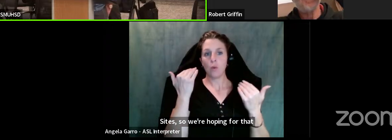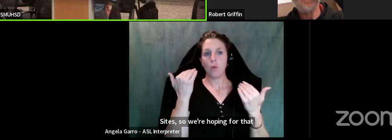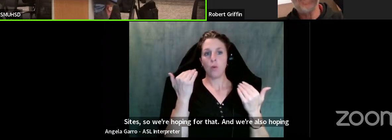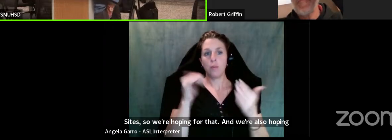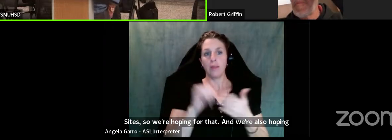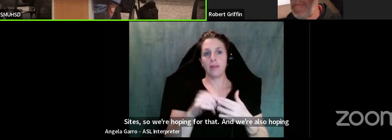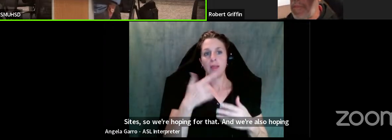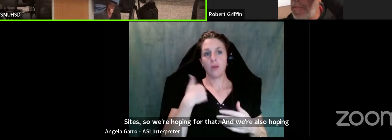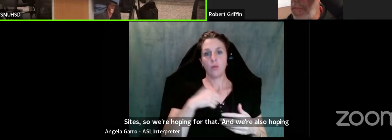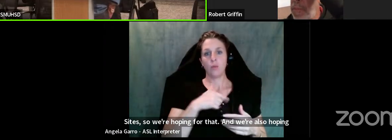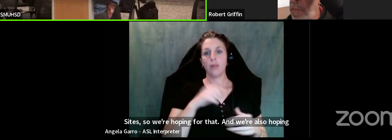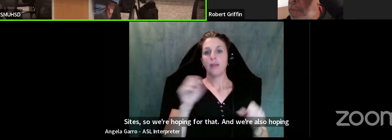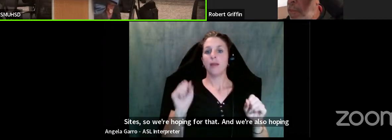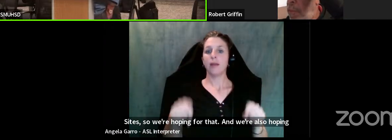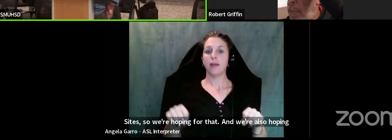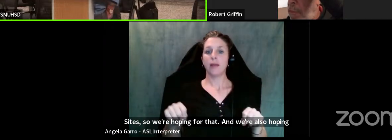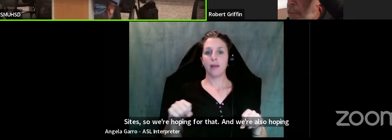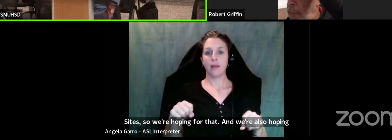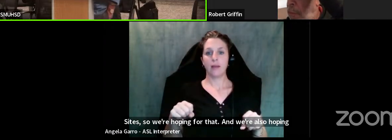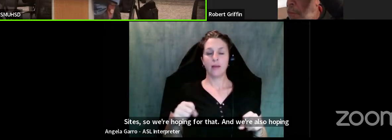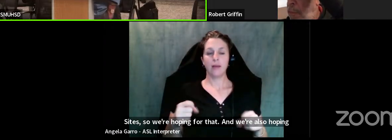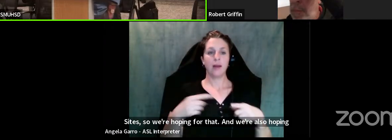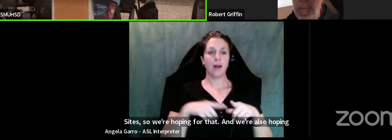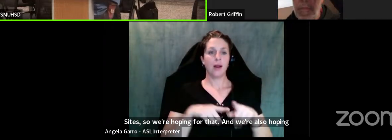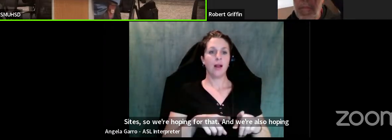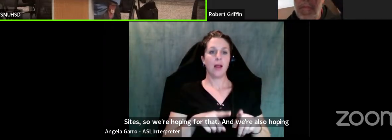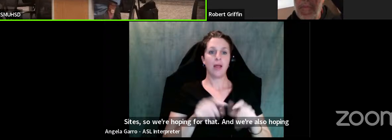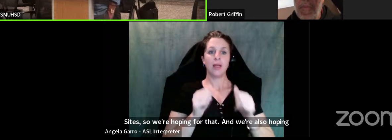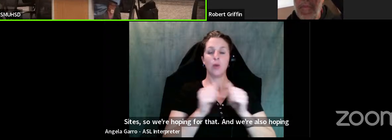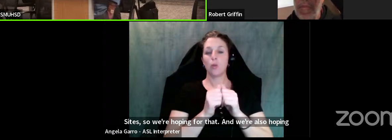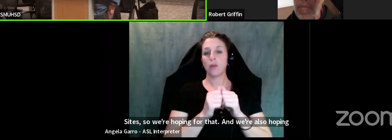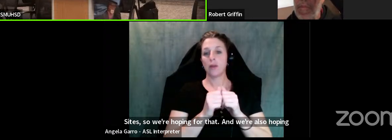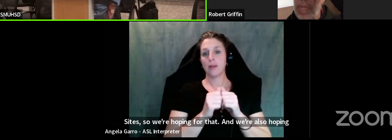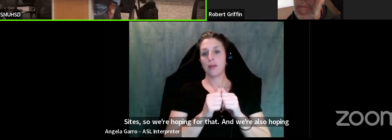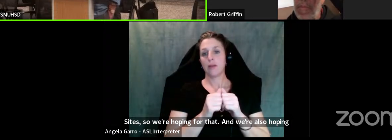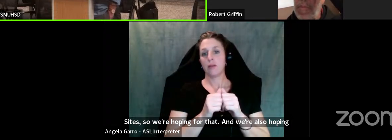that we can align with some,